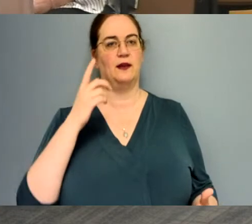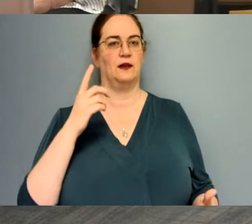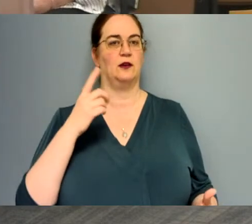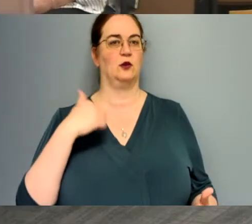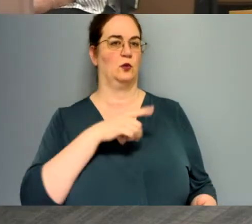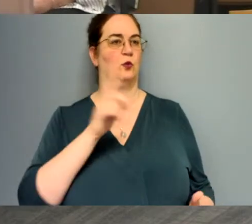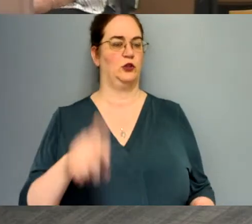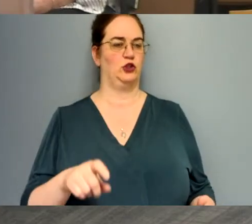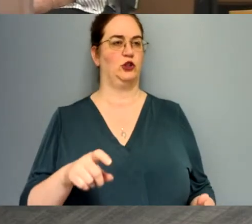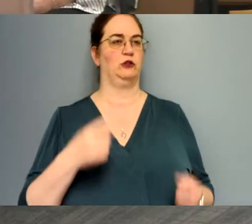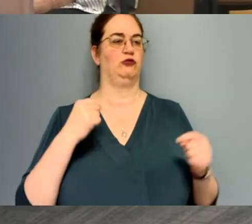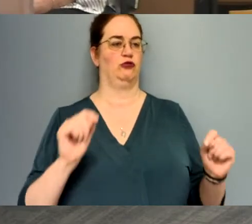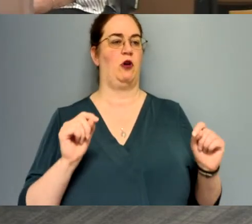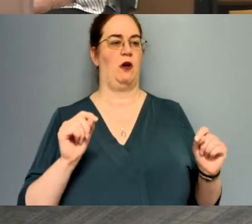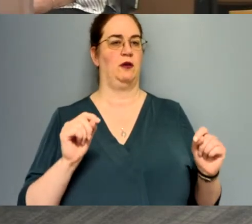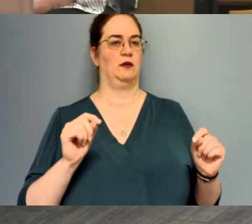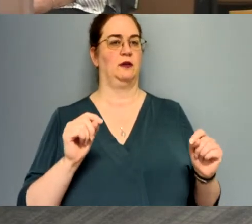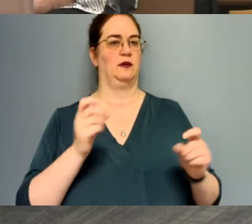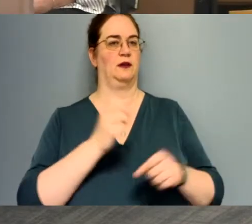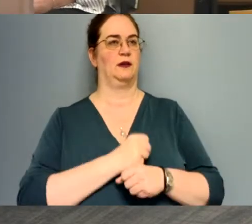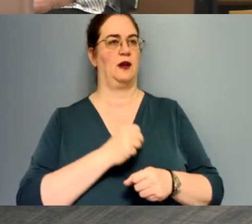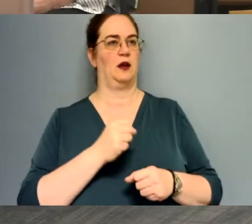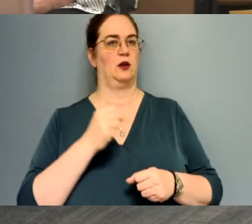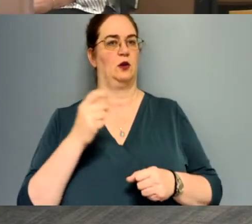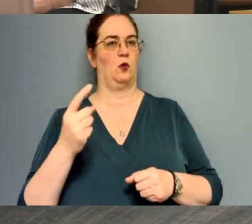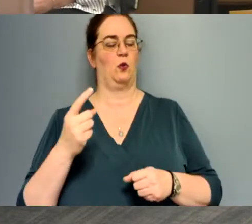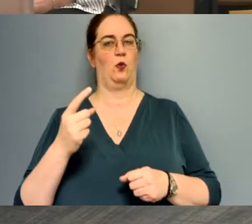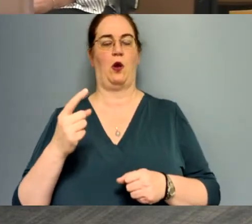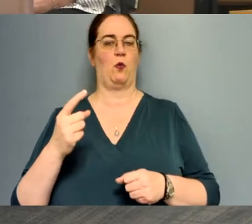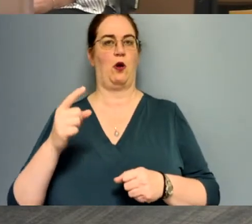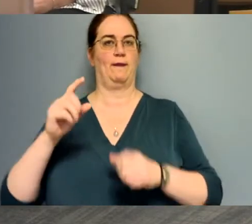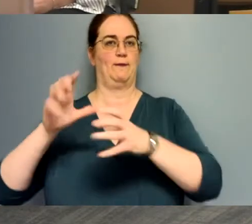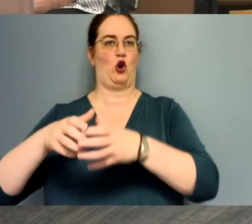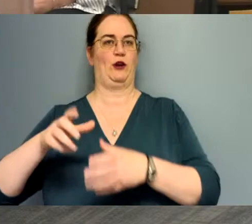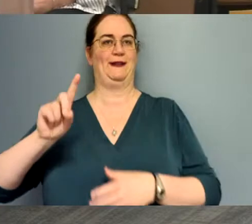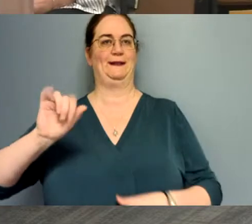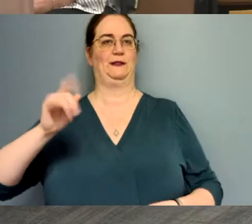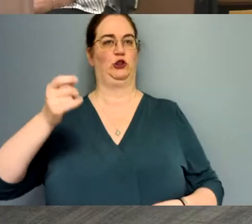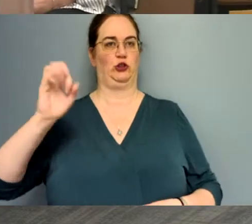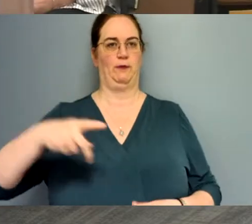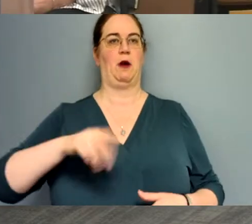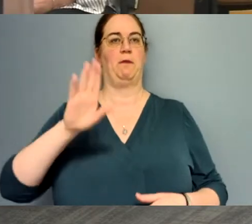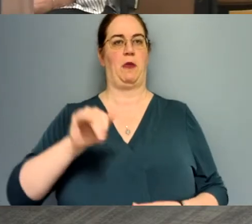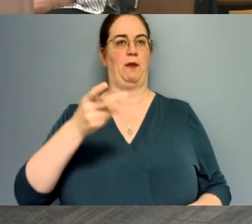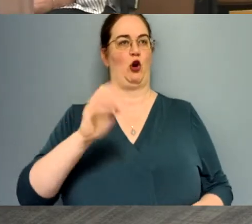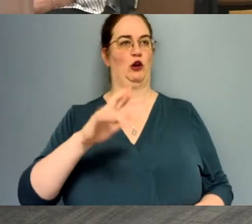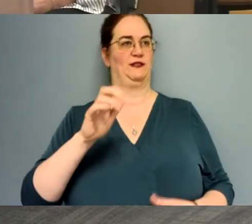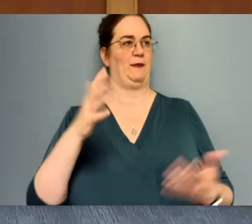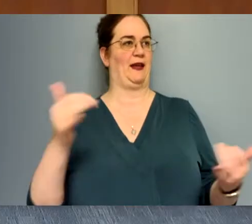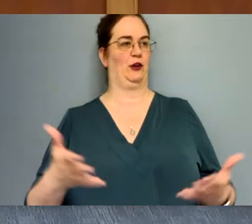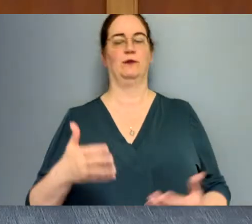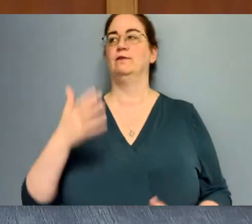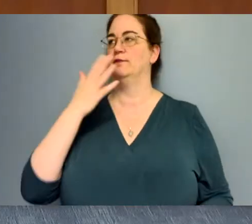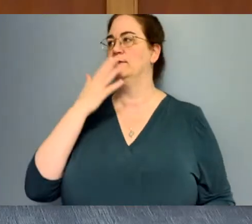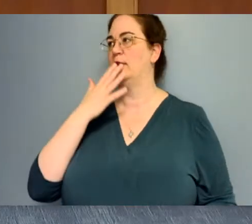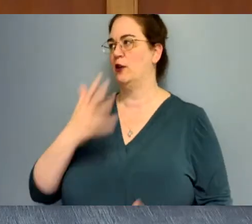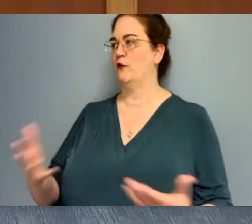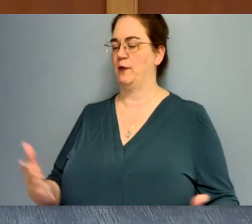should try and get not a one-party dictatorship, but a bipartisan system like Okay. here. Thank you. Very much for your